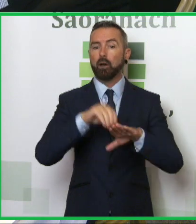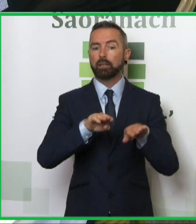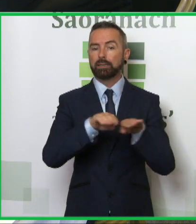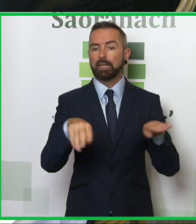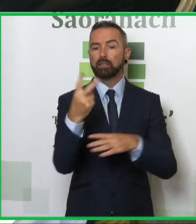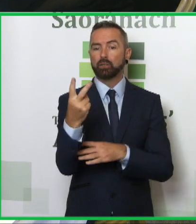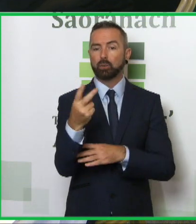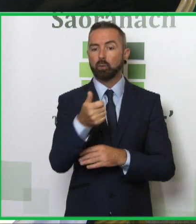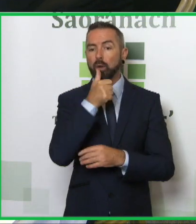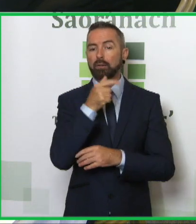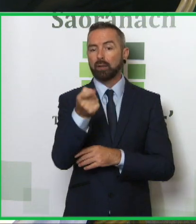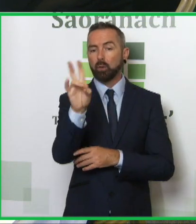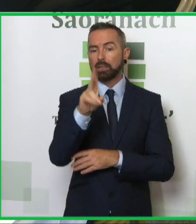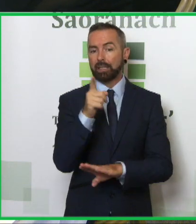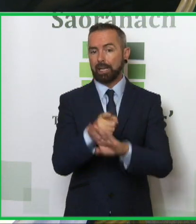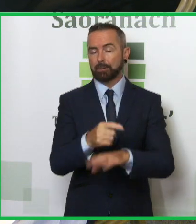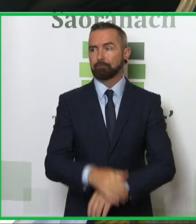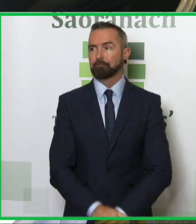voting.